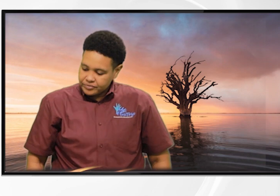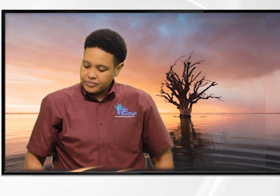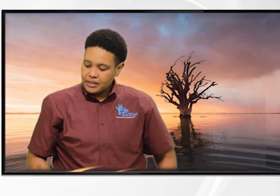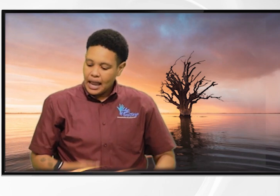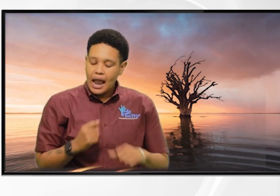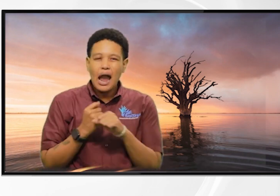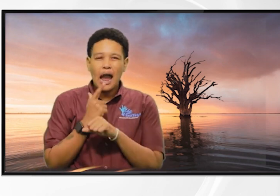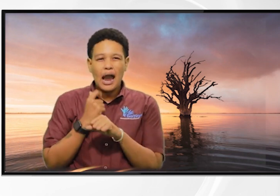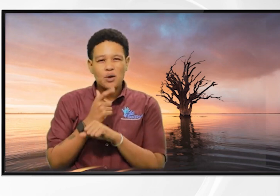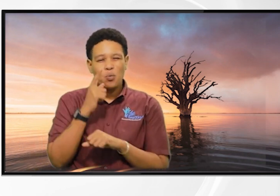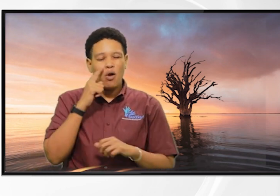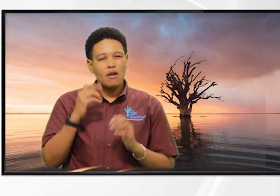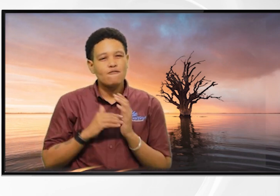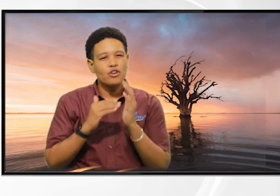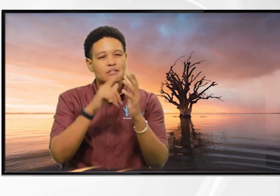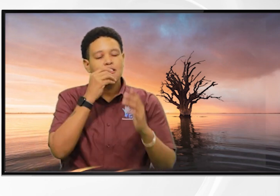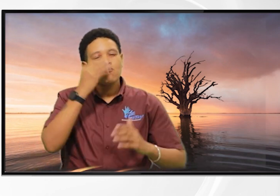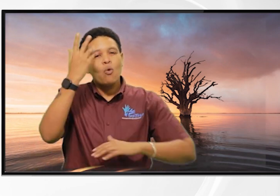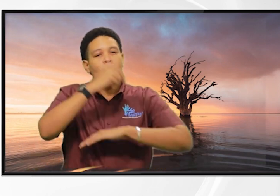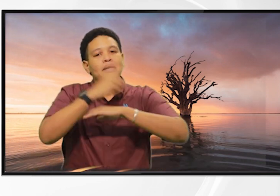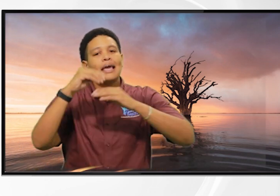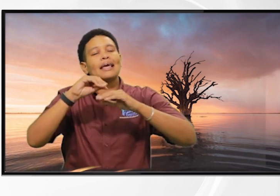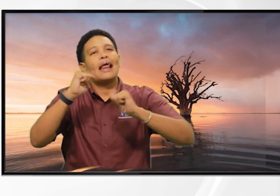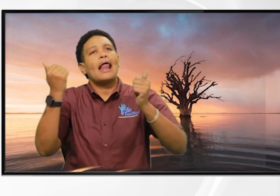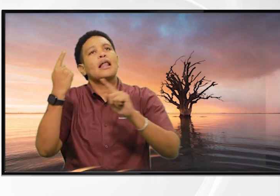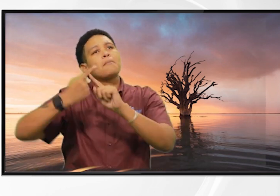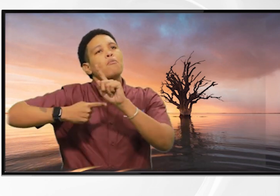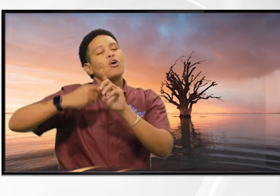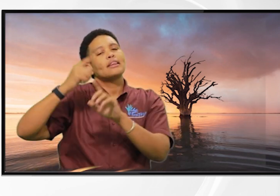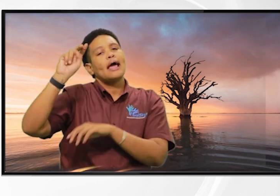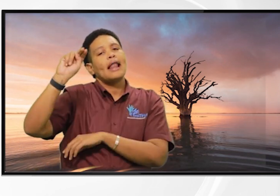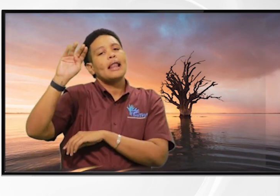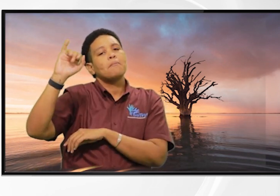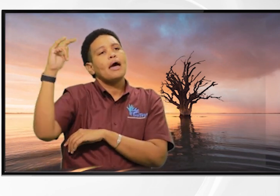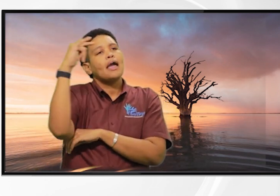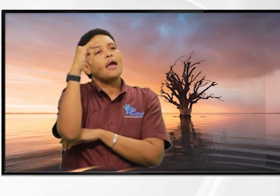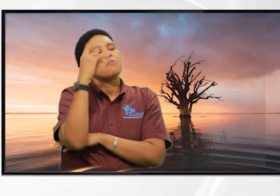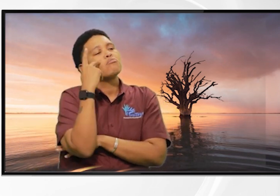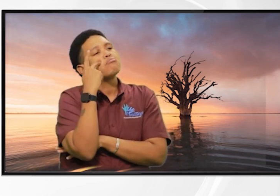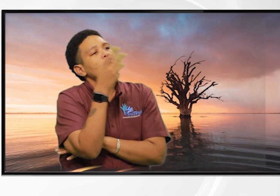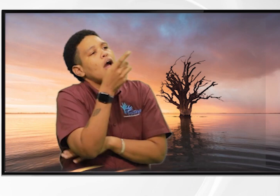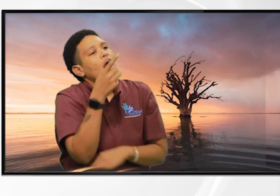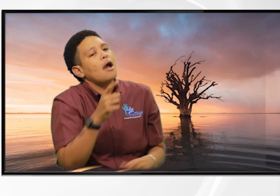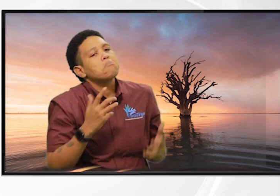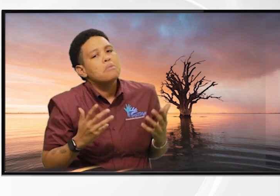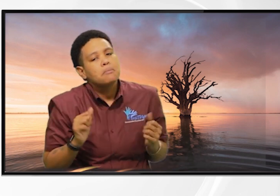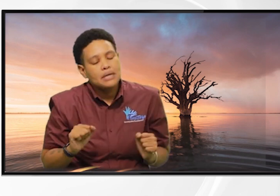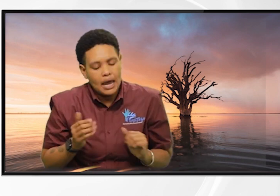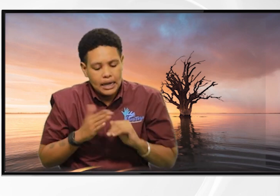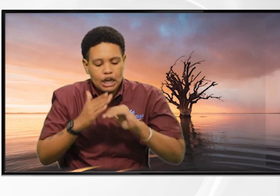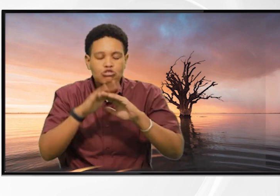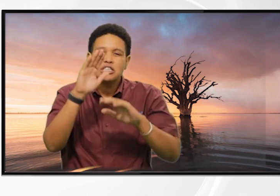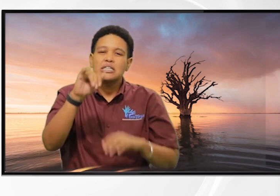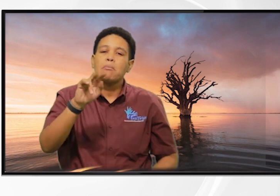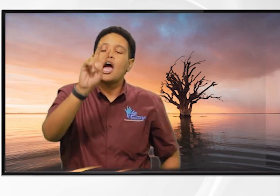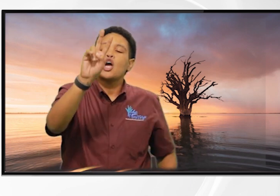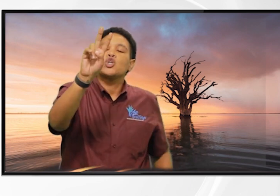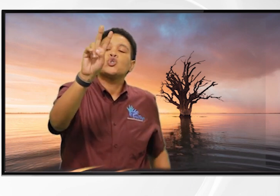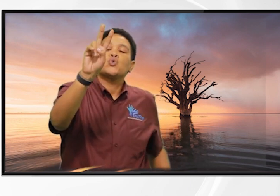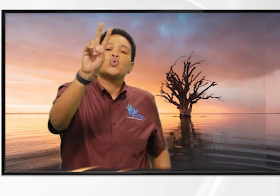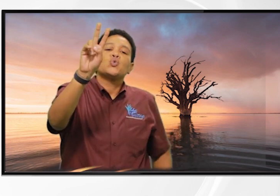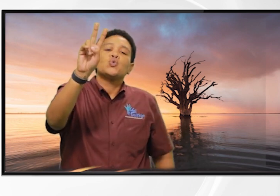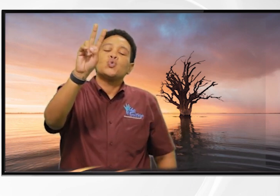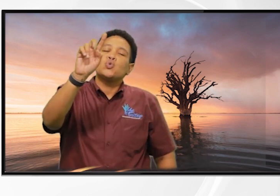warm days in any given month at the Norman Manley International Airport Station may increase by 2